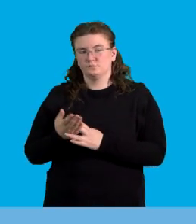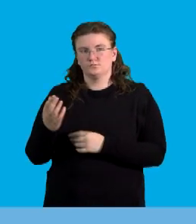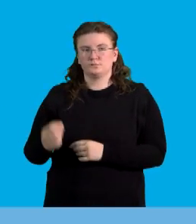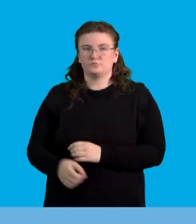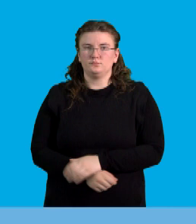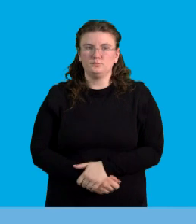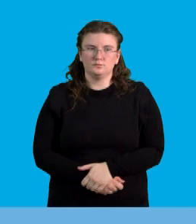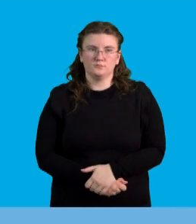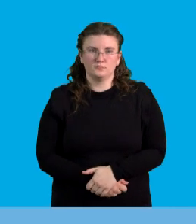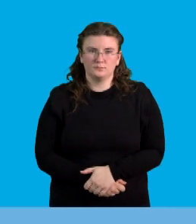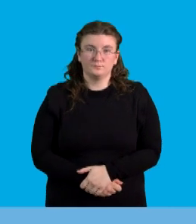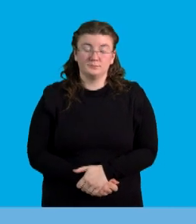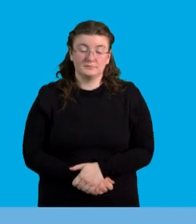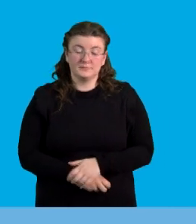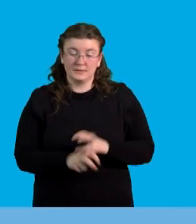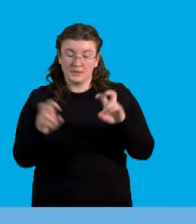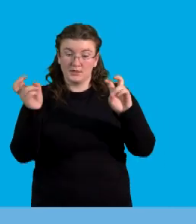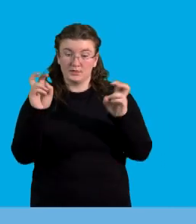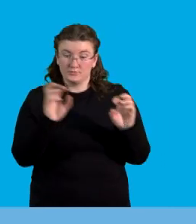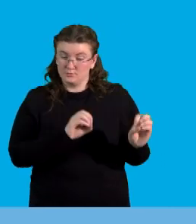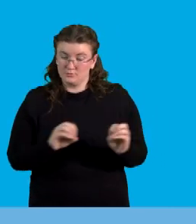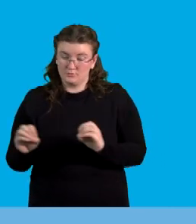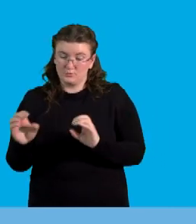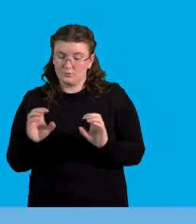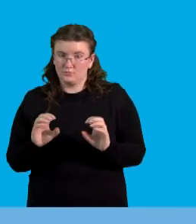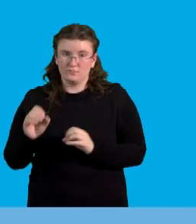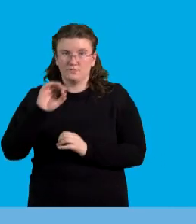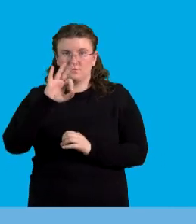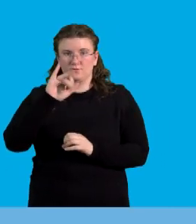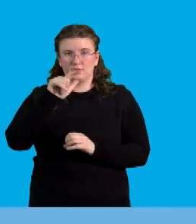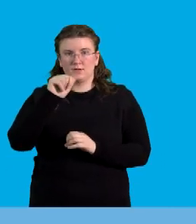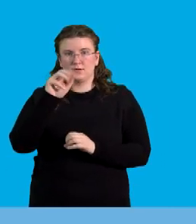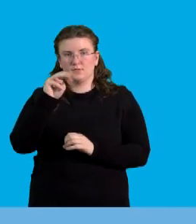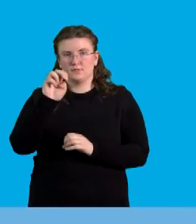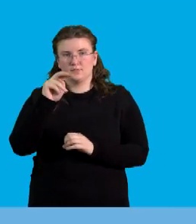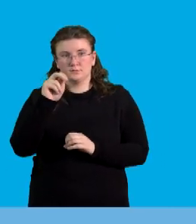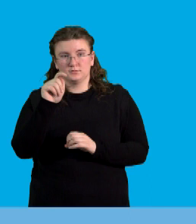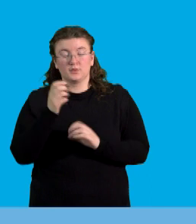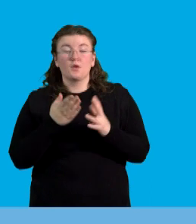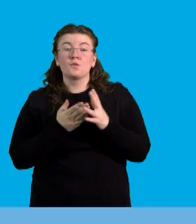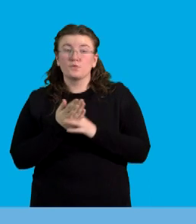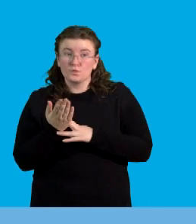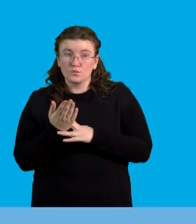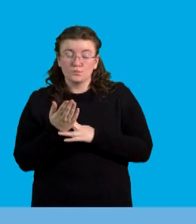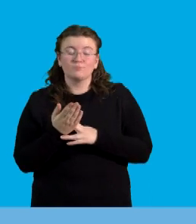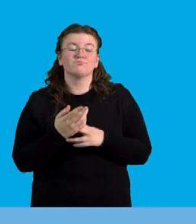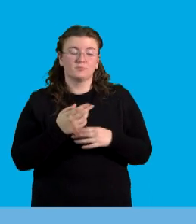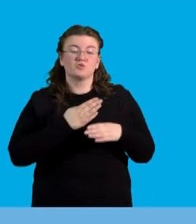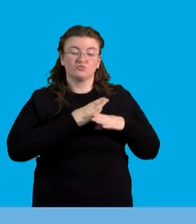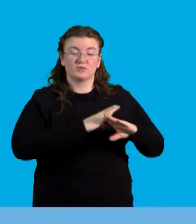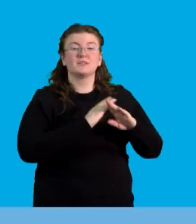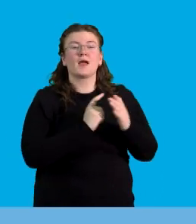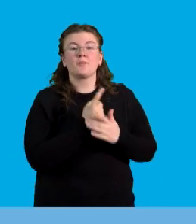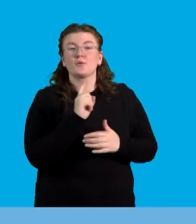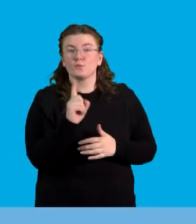through it. So as the electric current flows through the filament, the resistance is going to generate the heat and in